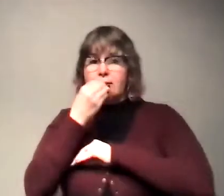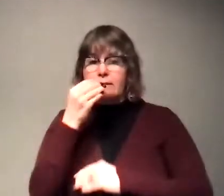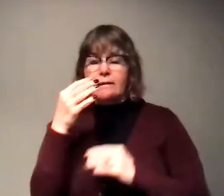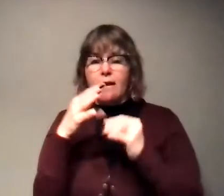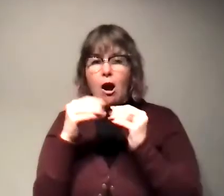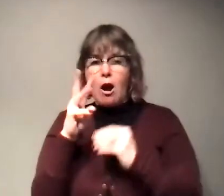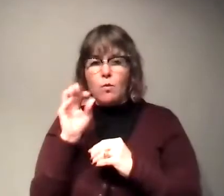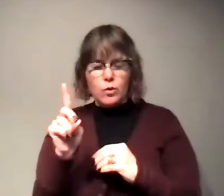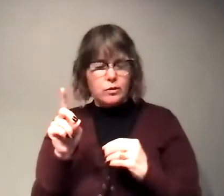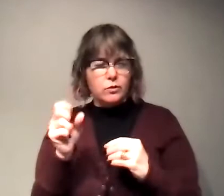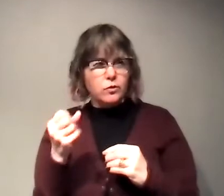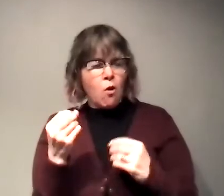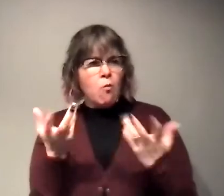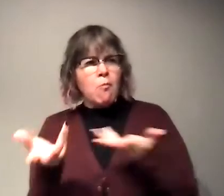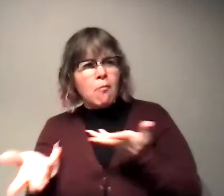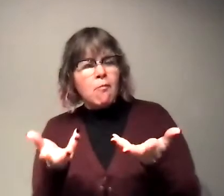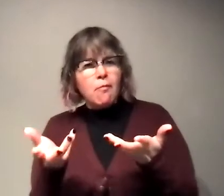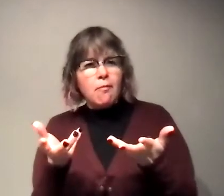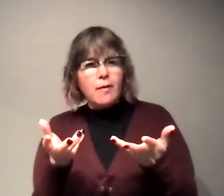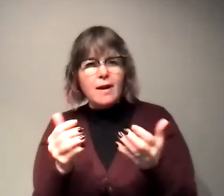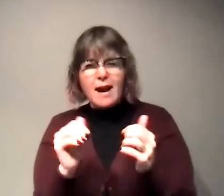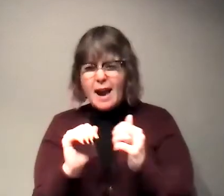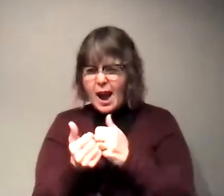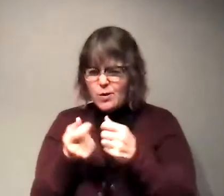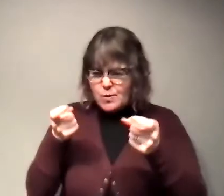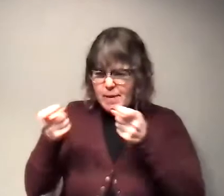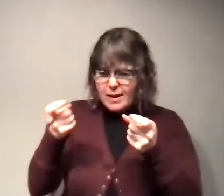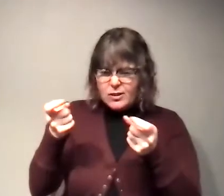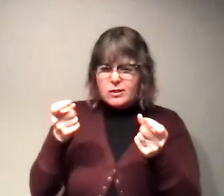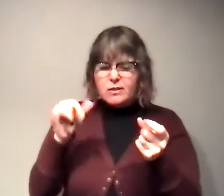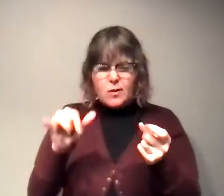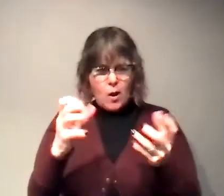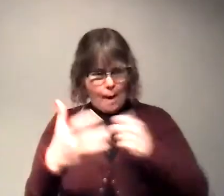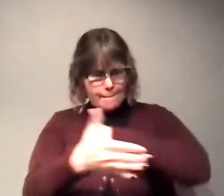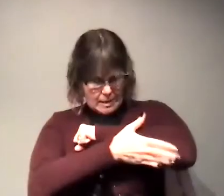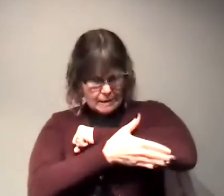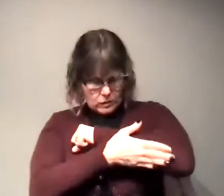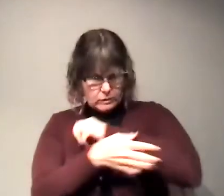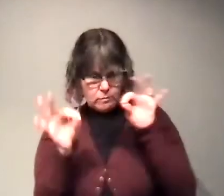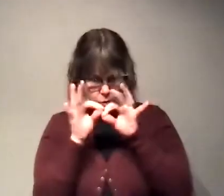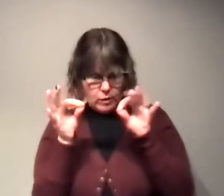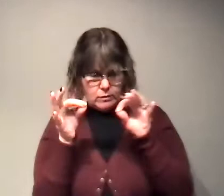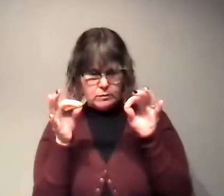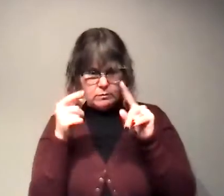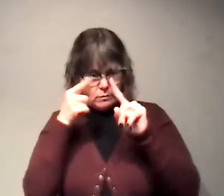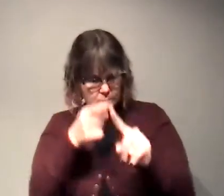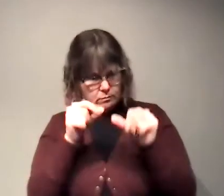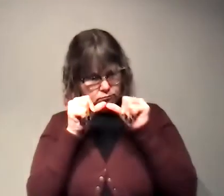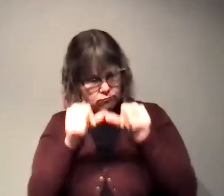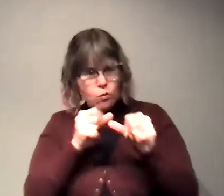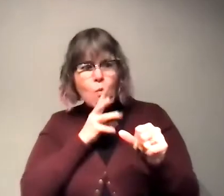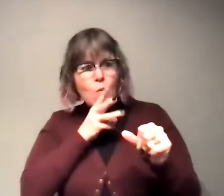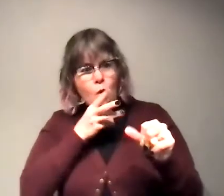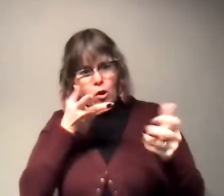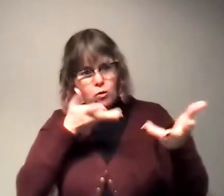is this like, is it all, how do you manage like, okay, we want beavers for keeping the